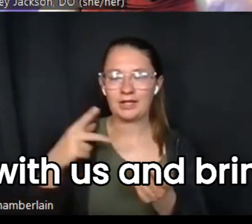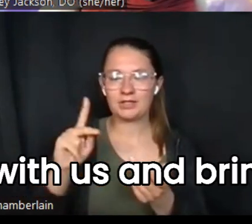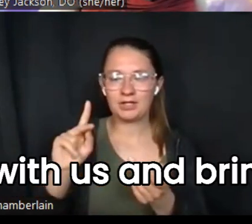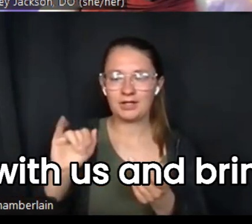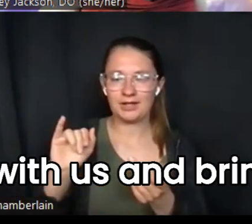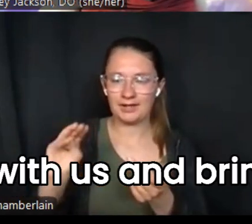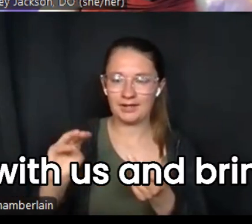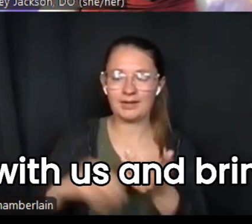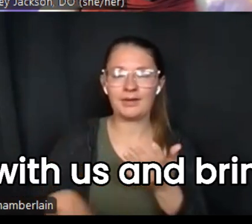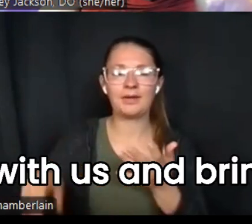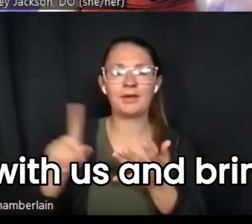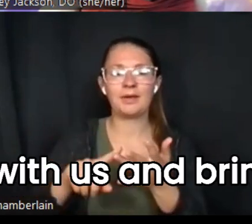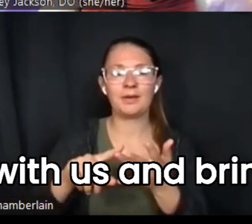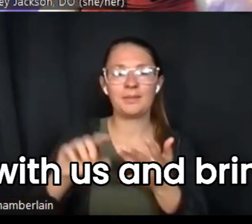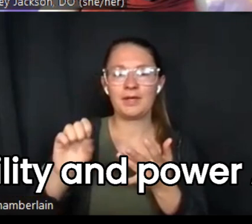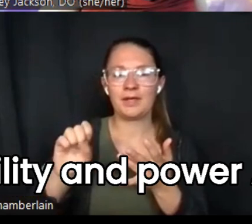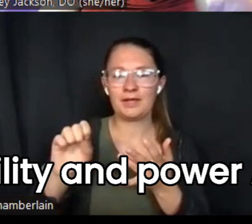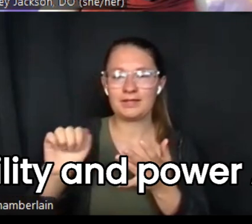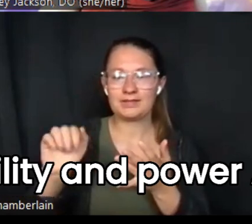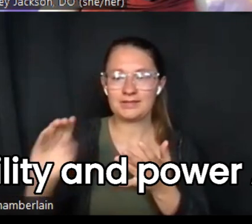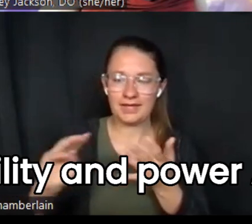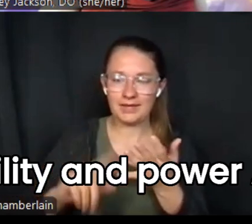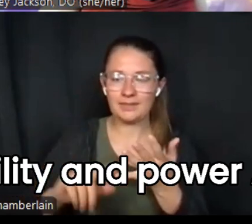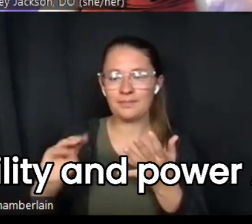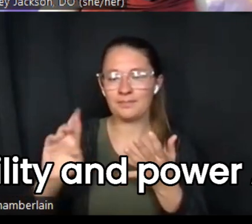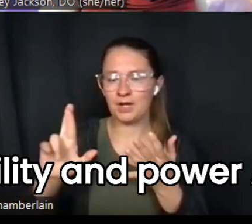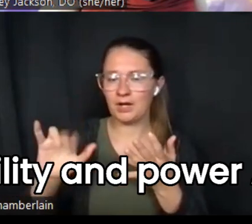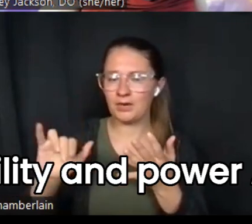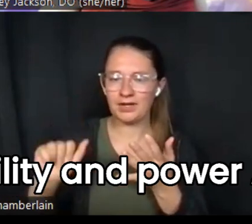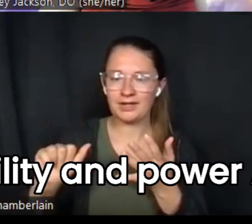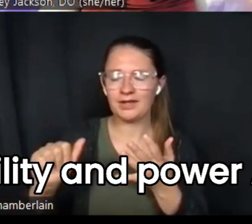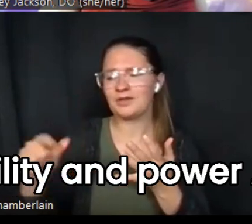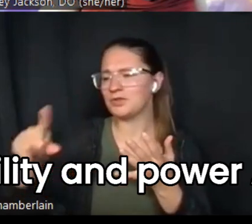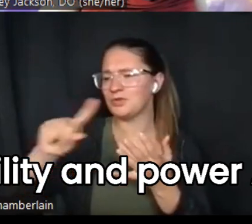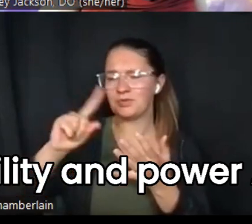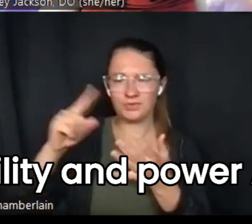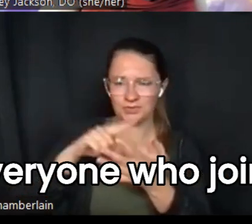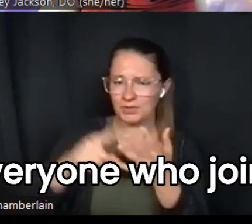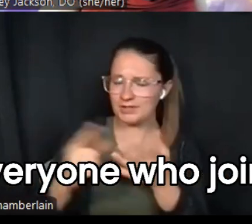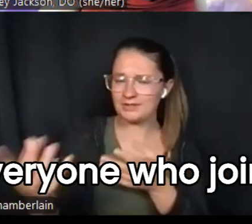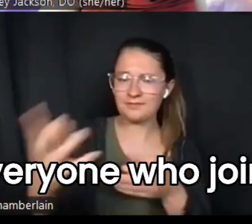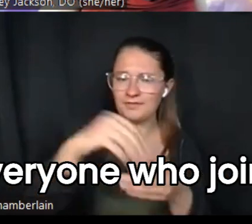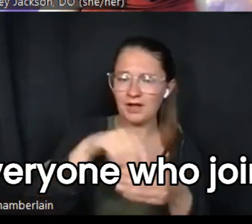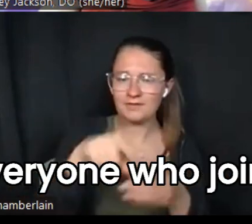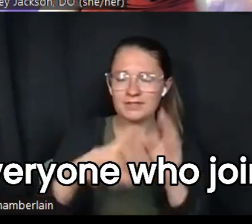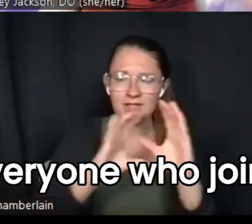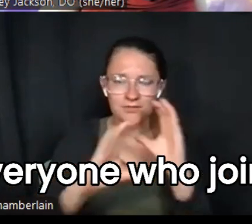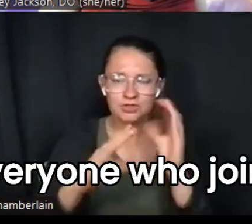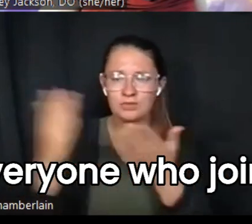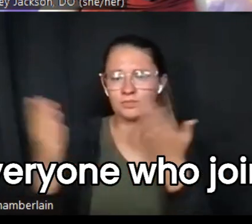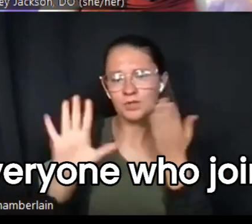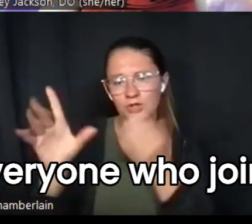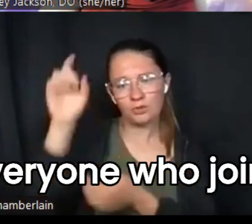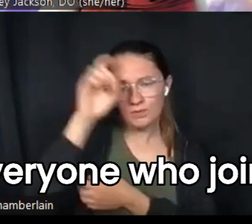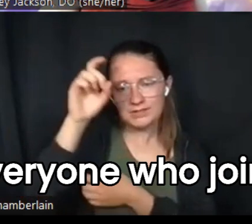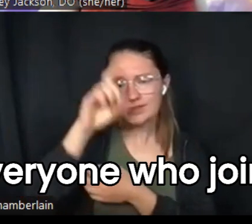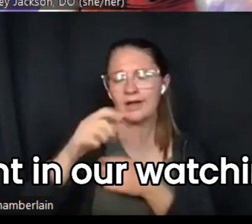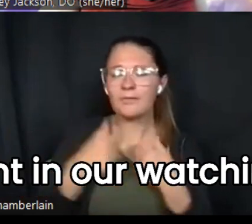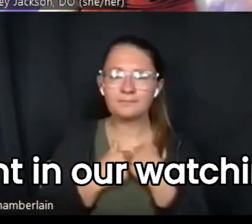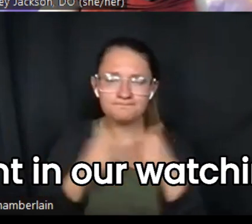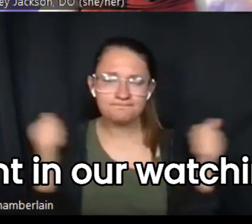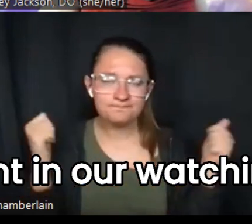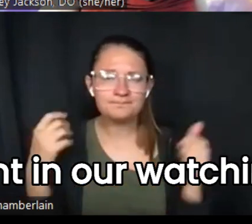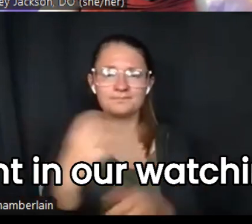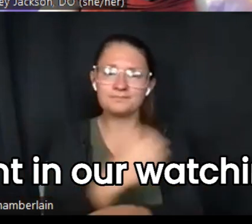for participating with us and bringing their wisdom, vulnerability, and power. And thank you all to everyone who joined